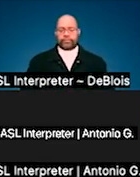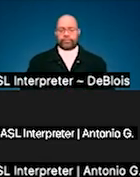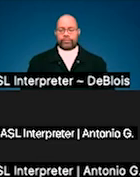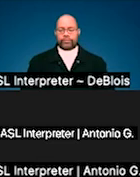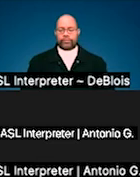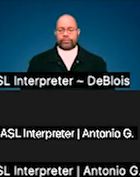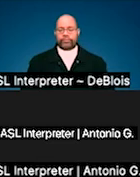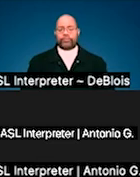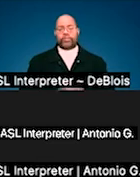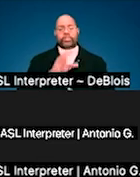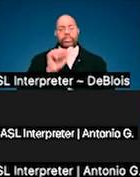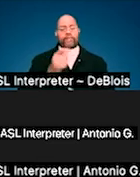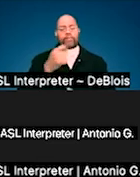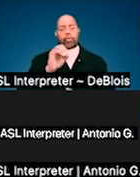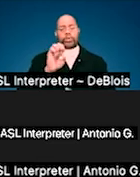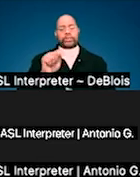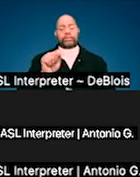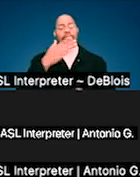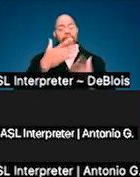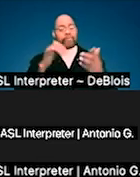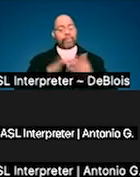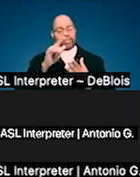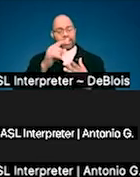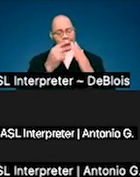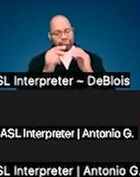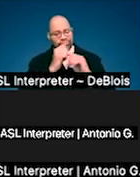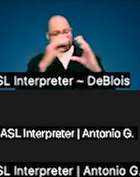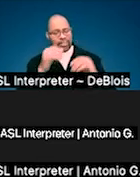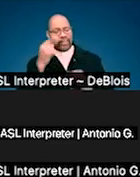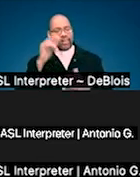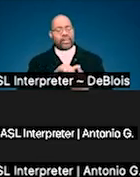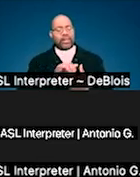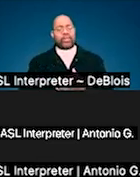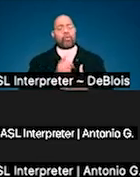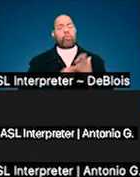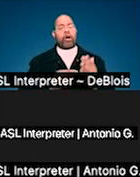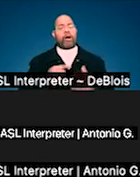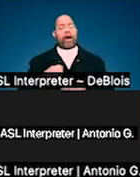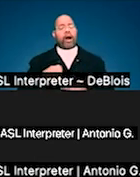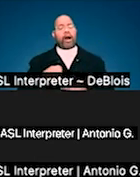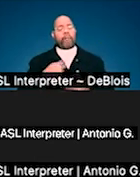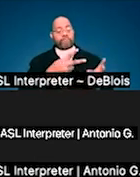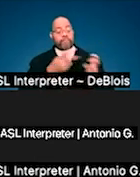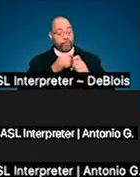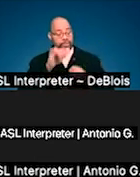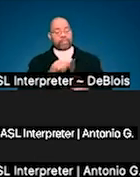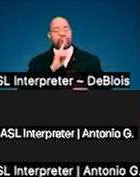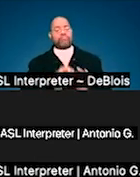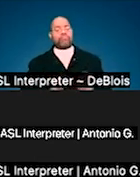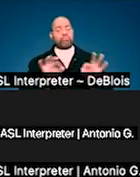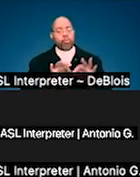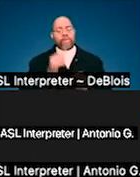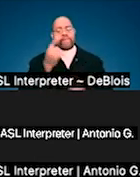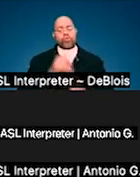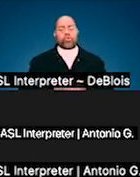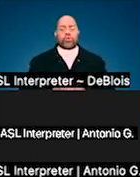This is Jessica from OET. Thank you so much for that insight. And I think what I'm drawing from that is how important it is